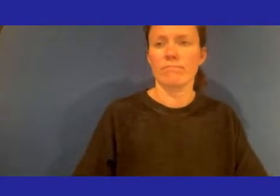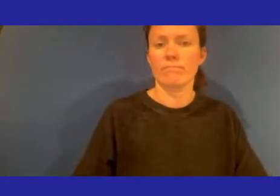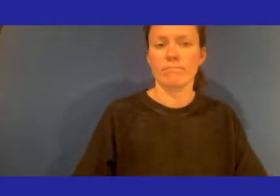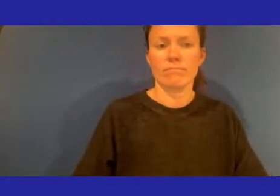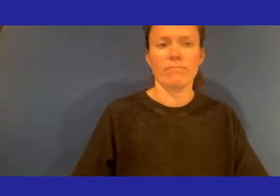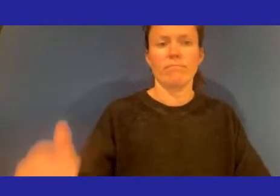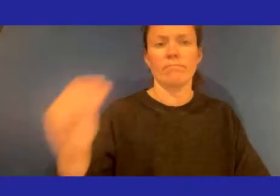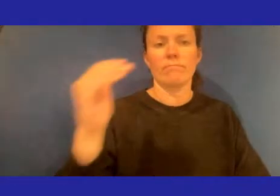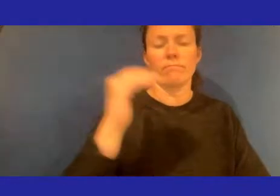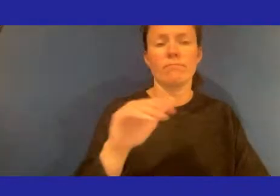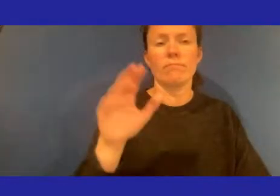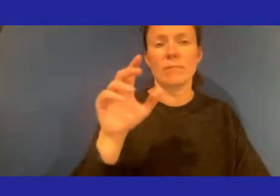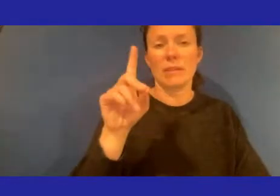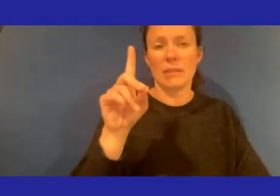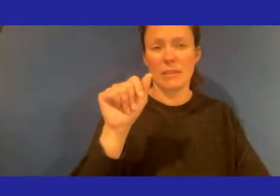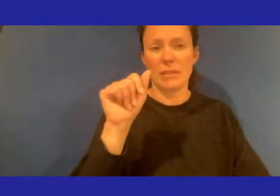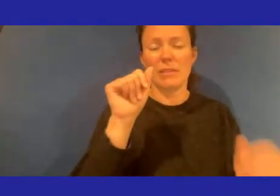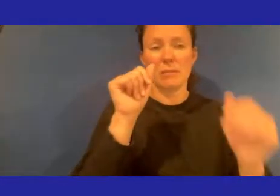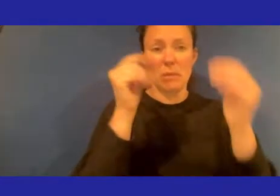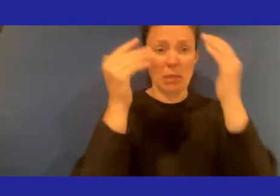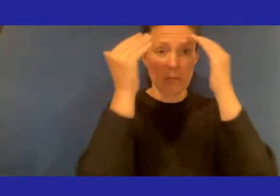Disability awareness.